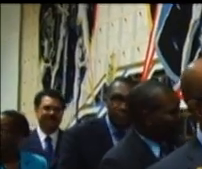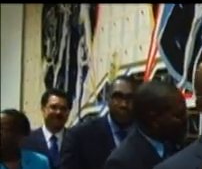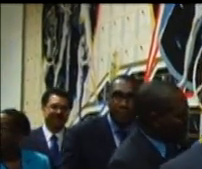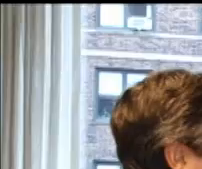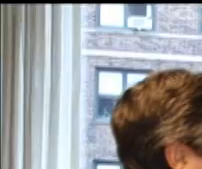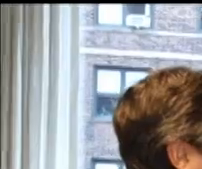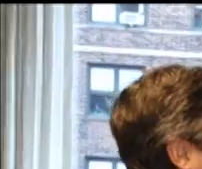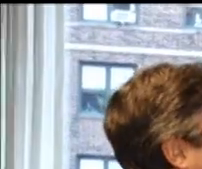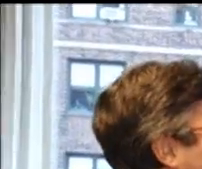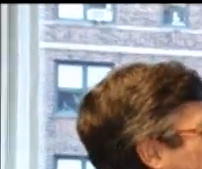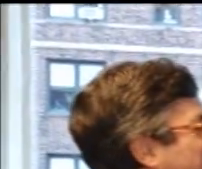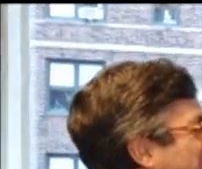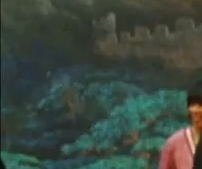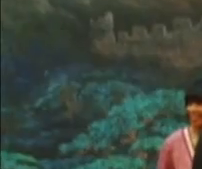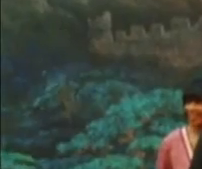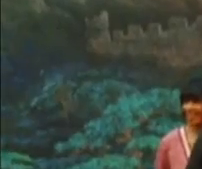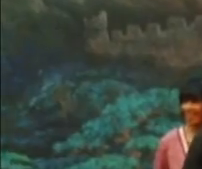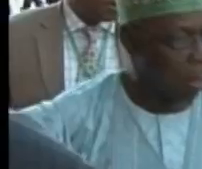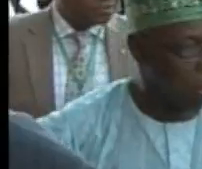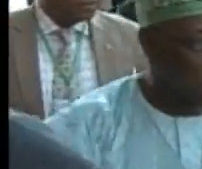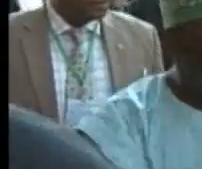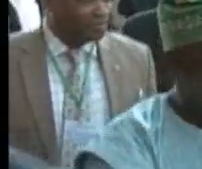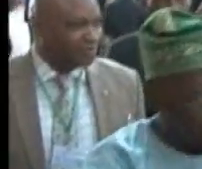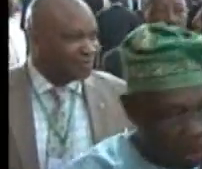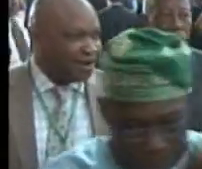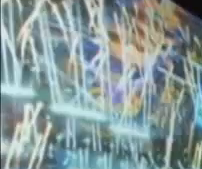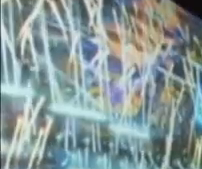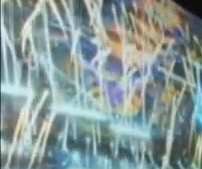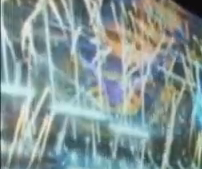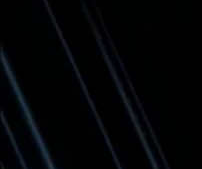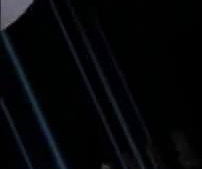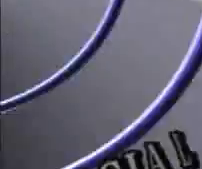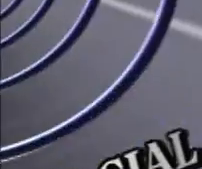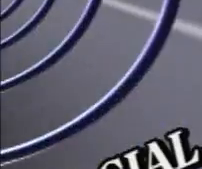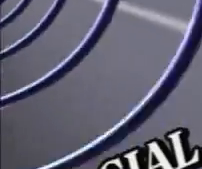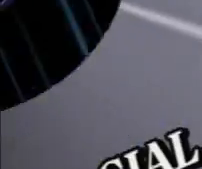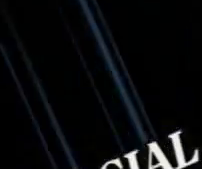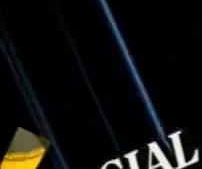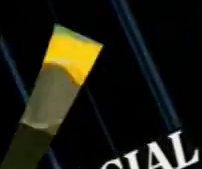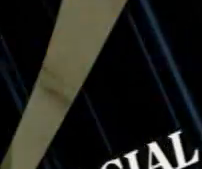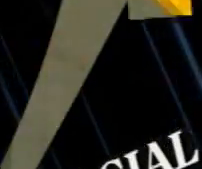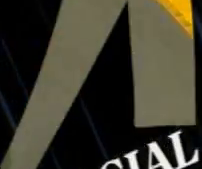we have deepened and accelerated economic diplomacy.